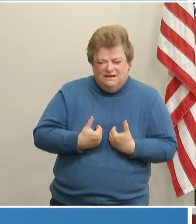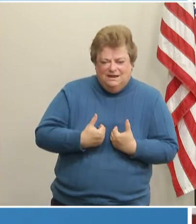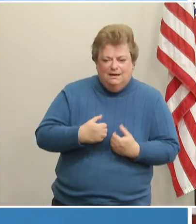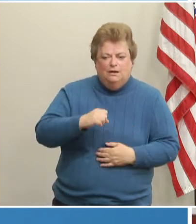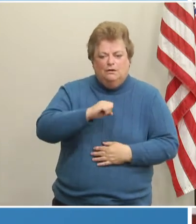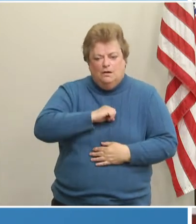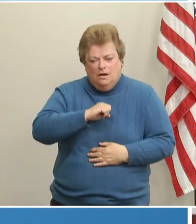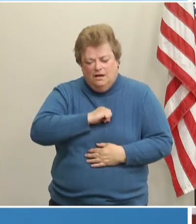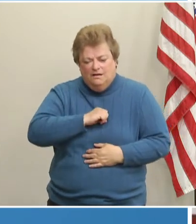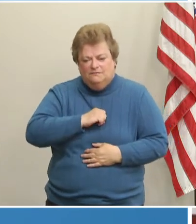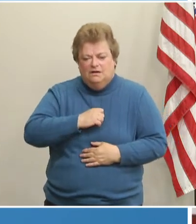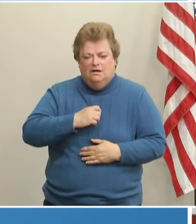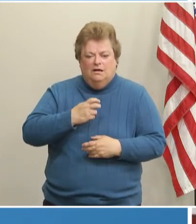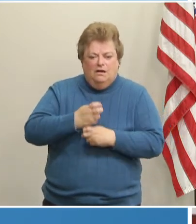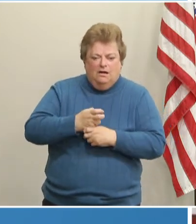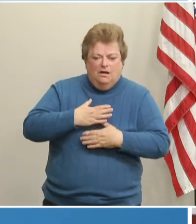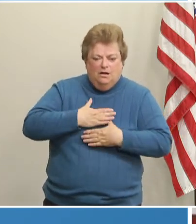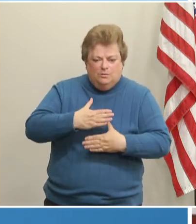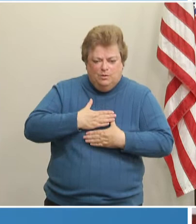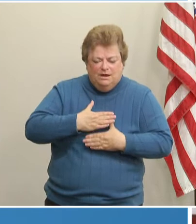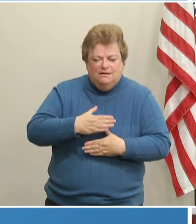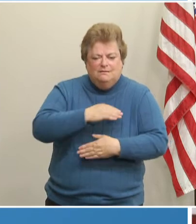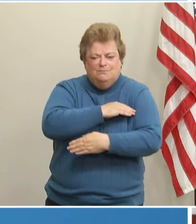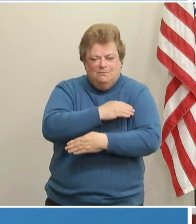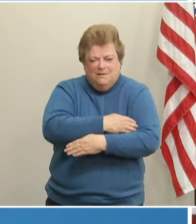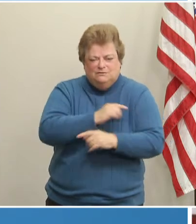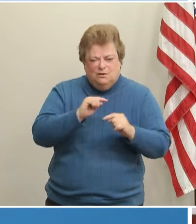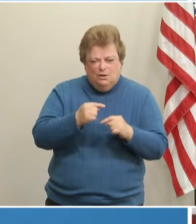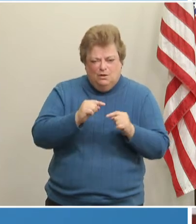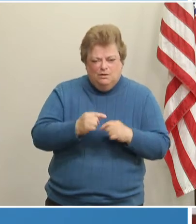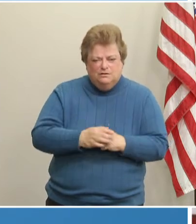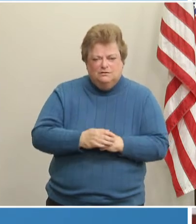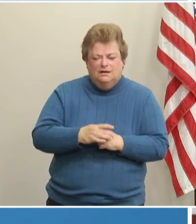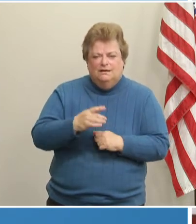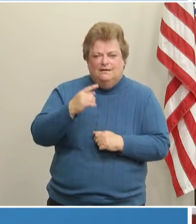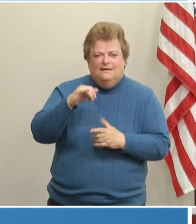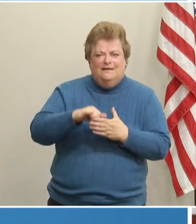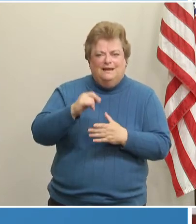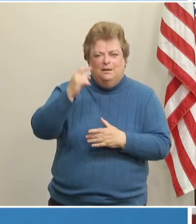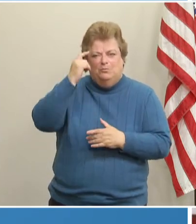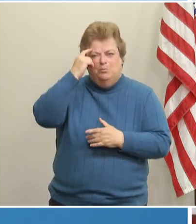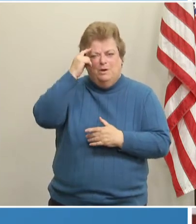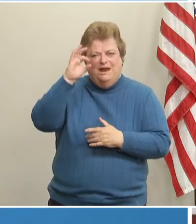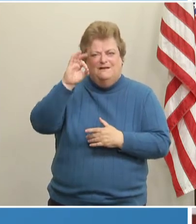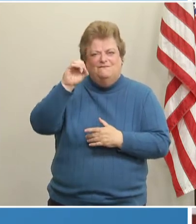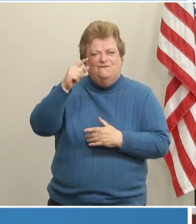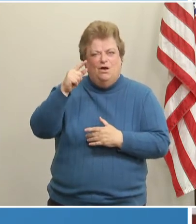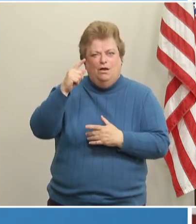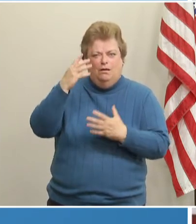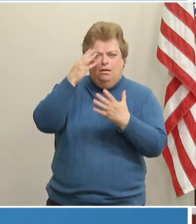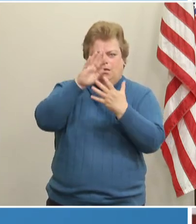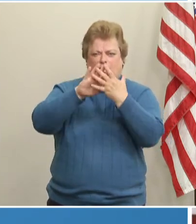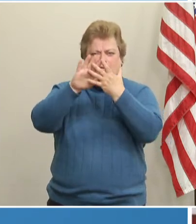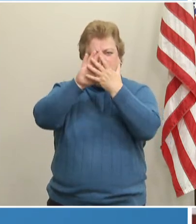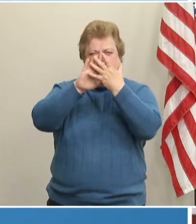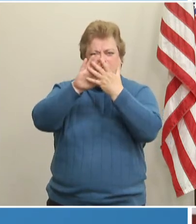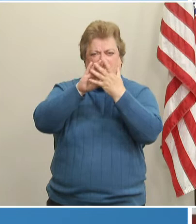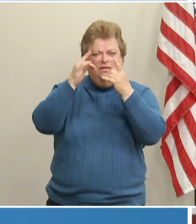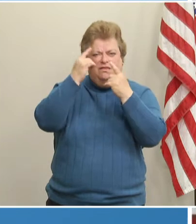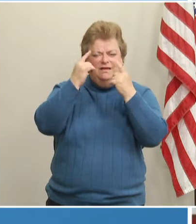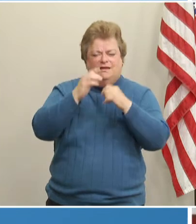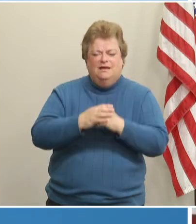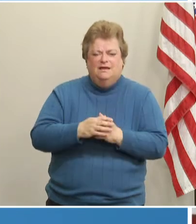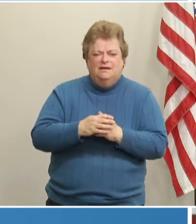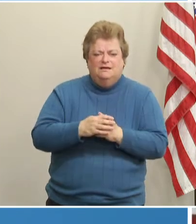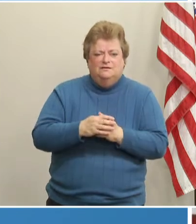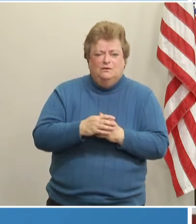cough, shortness of breath, muscle aches, the common brain fog that you hear about. And so it is not a benign